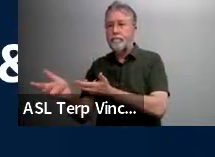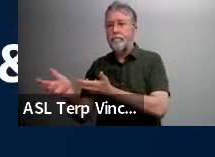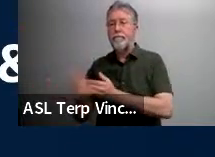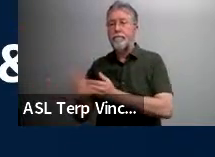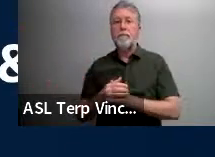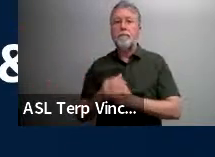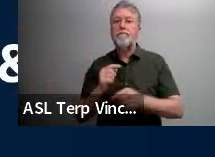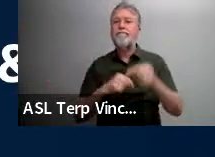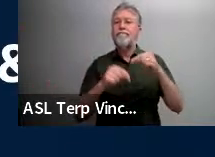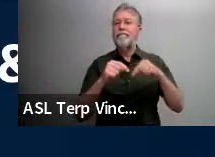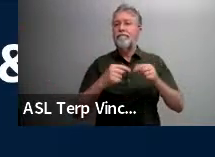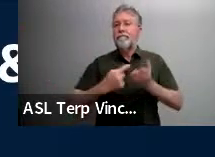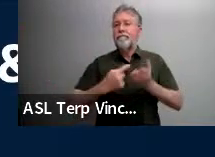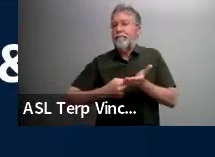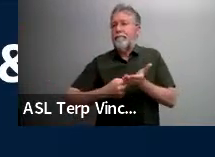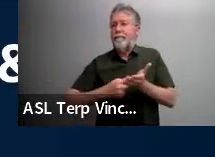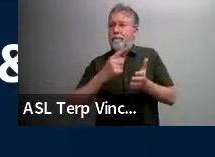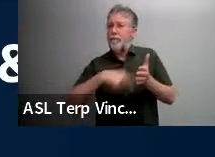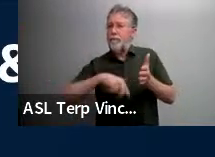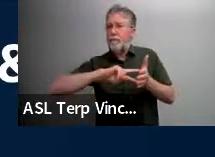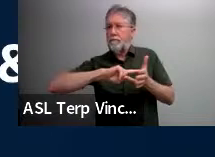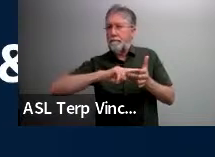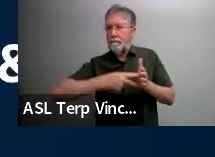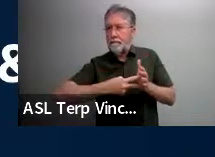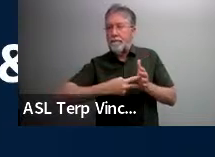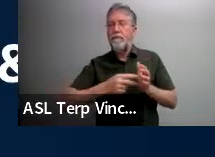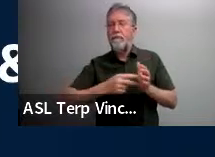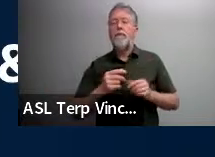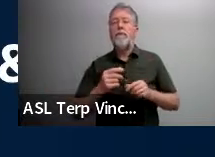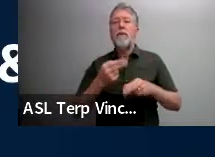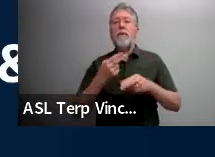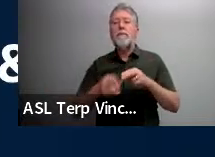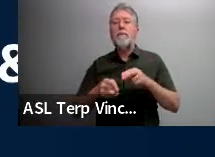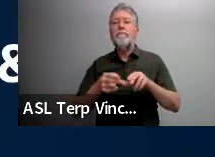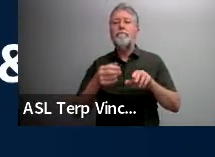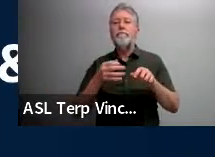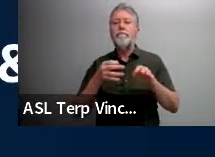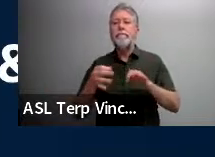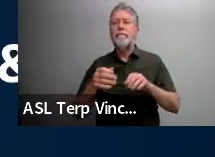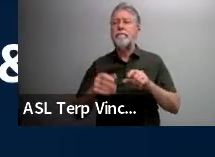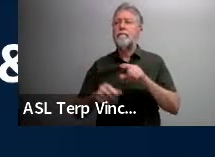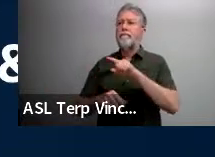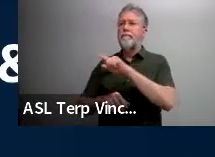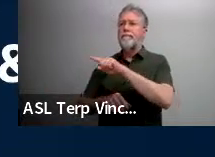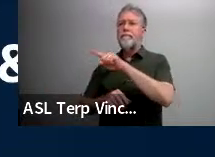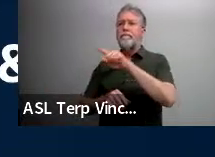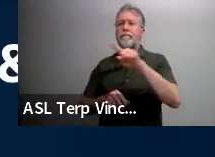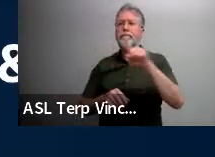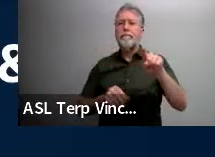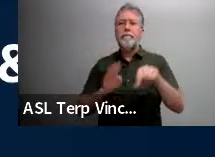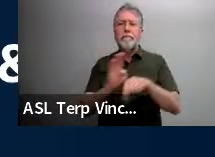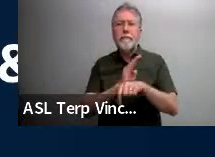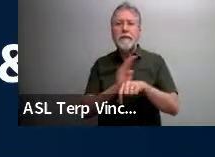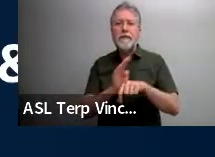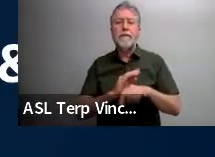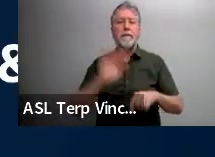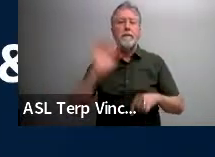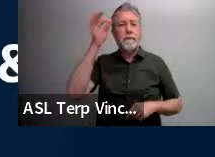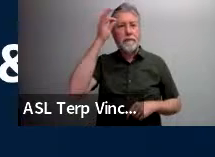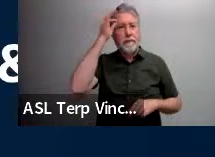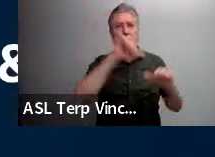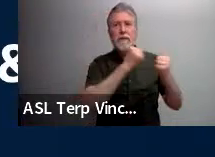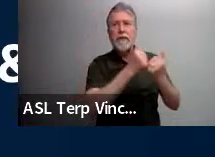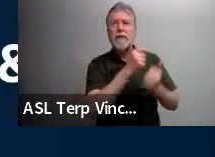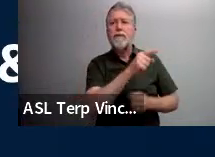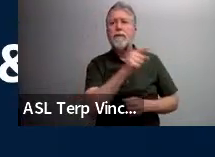of the things that we wanted to touch on briefly is, why would businesses or people or even federal agencies, why would they